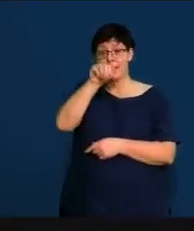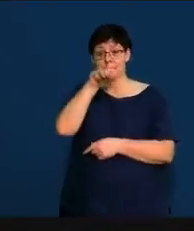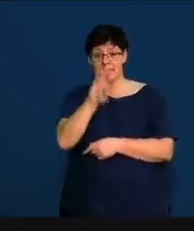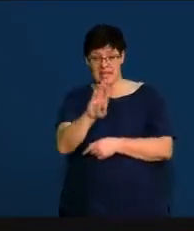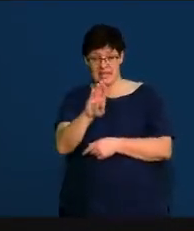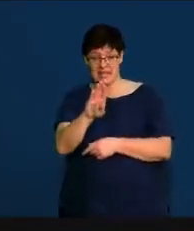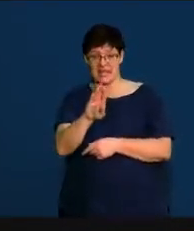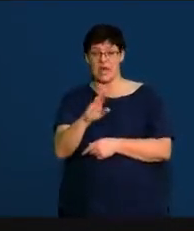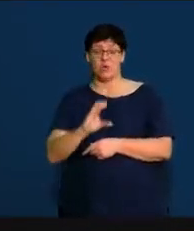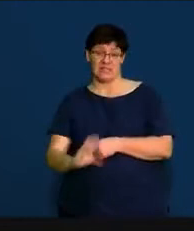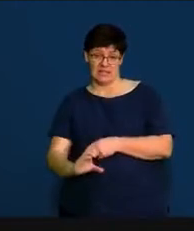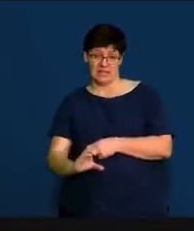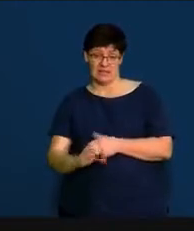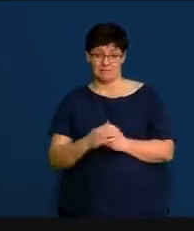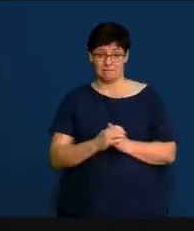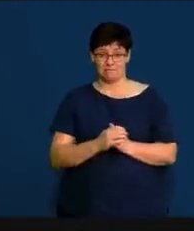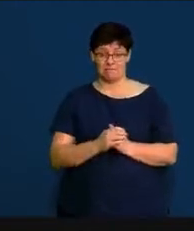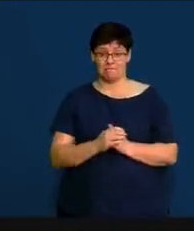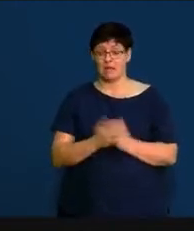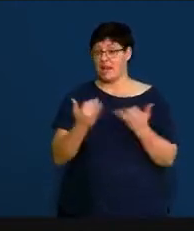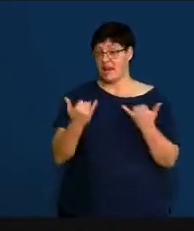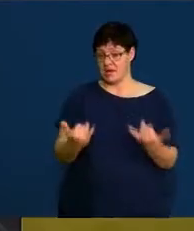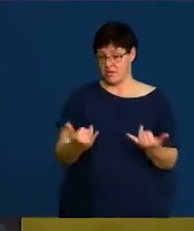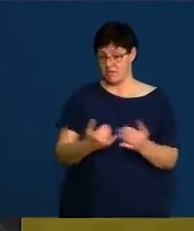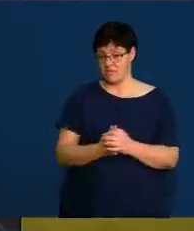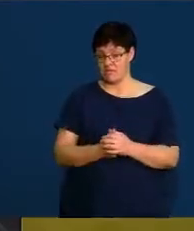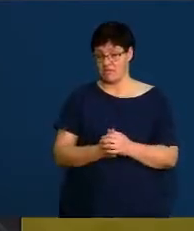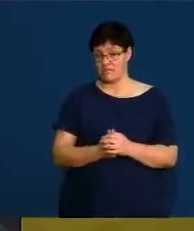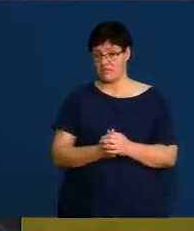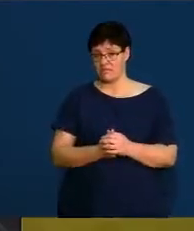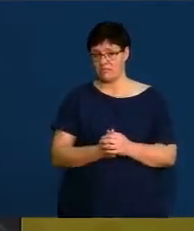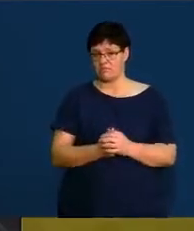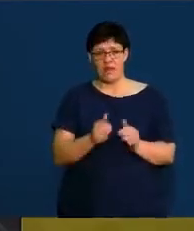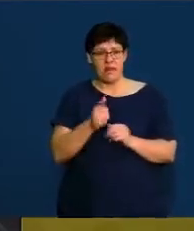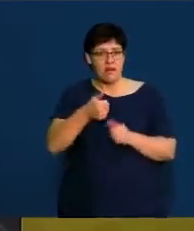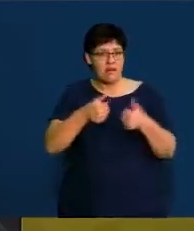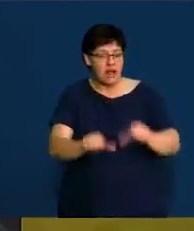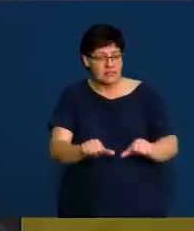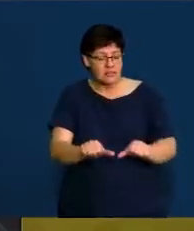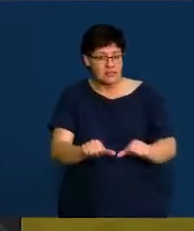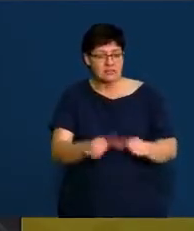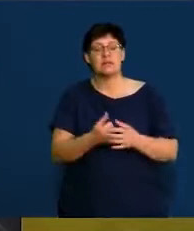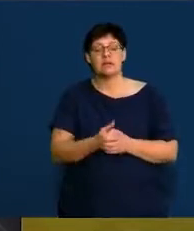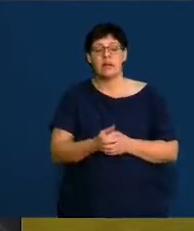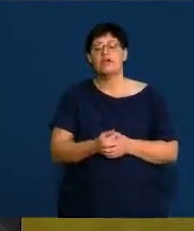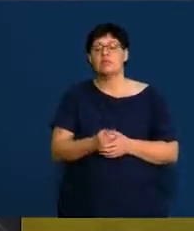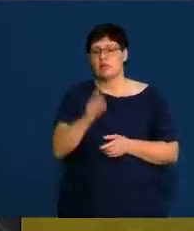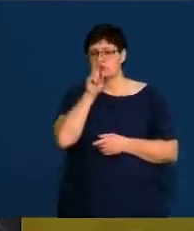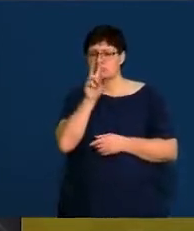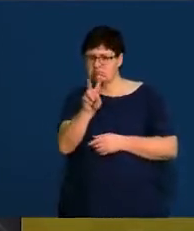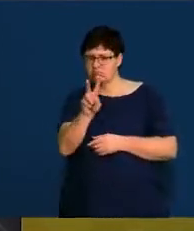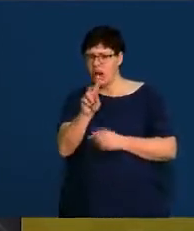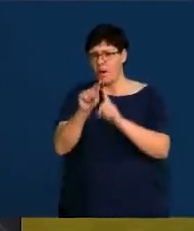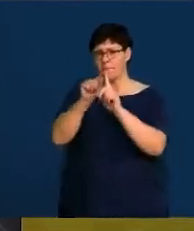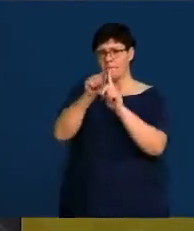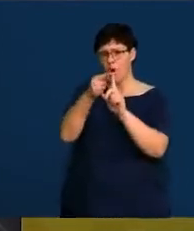irregular, radial, or grid. Now, what's my next step? I go to the point referred to in